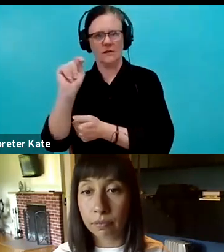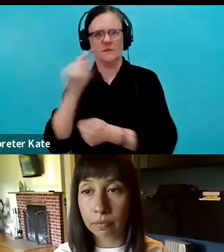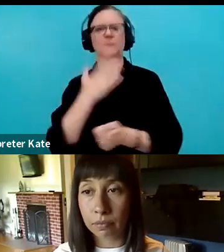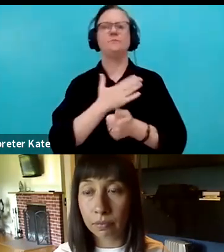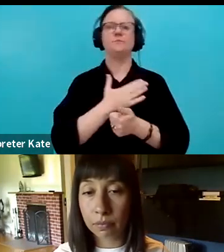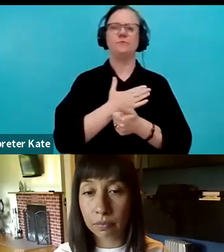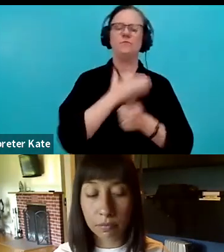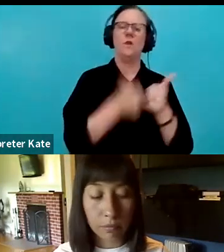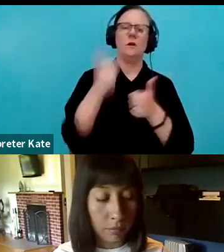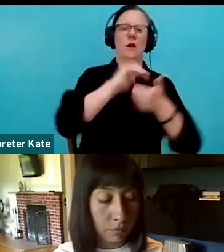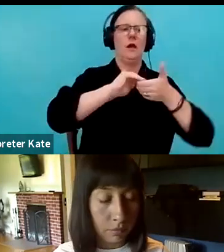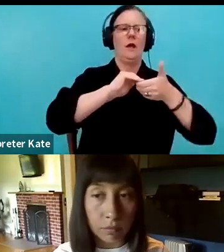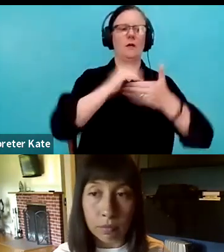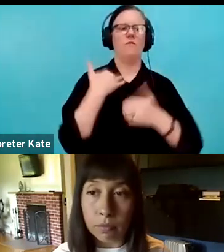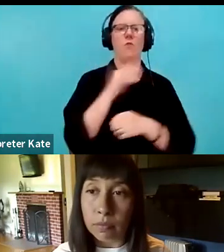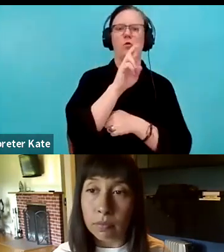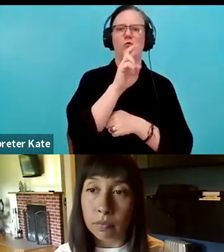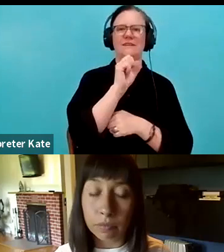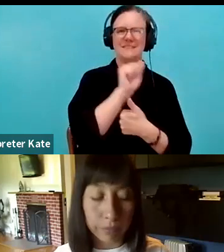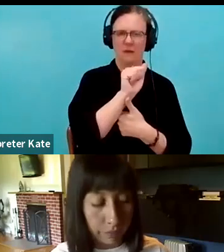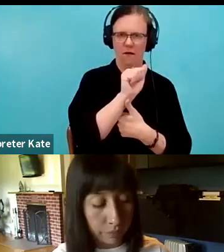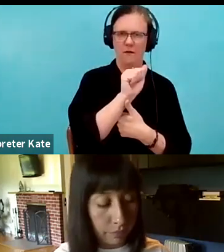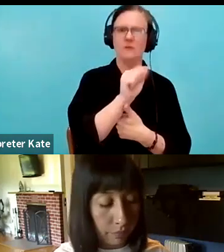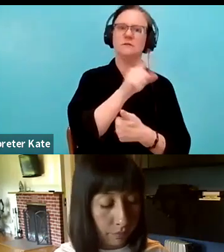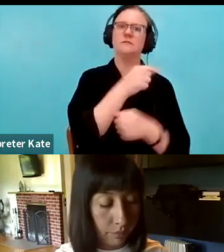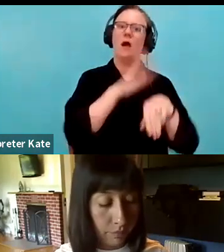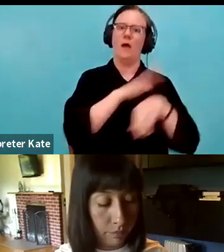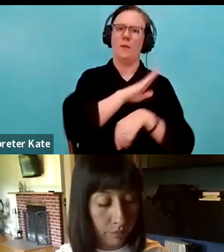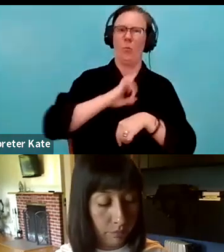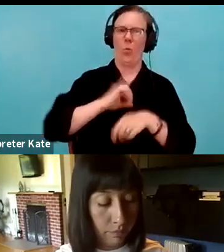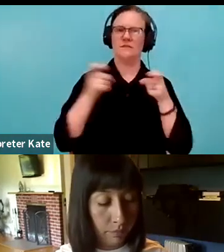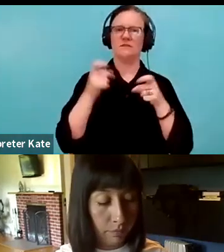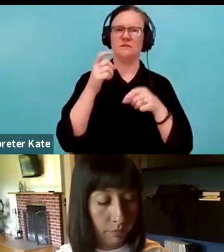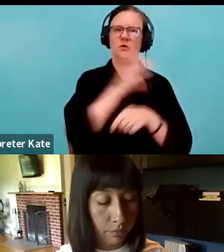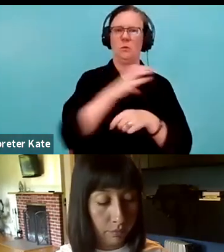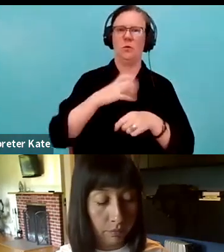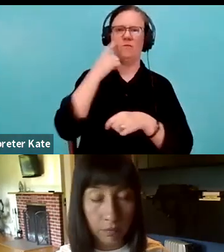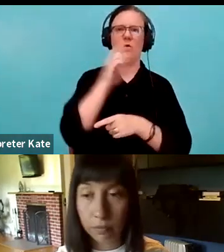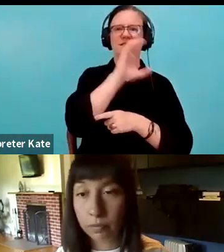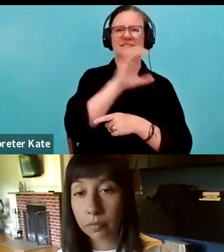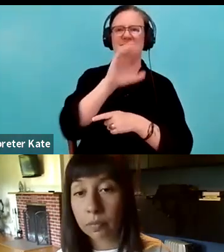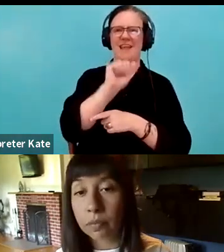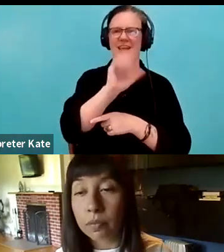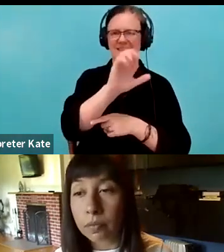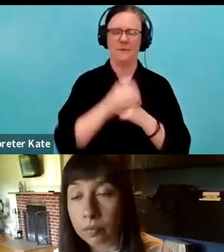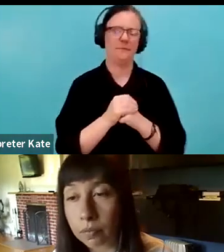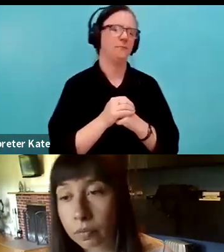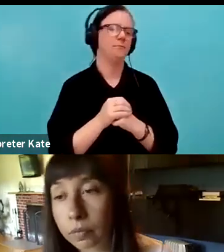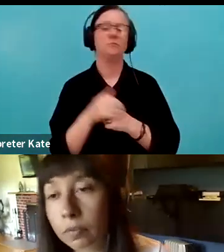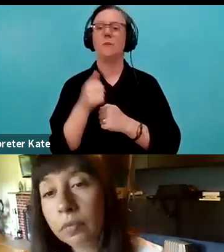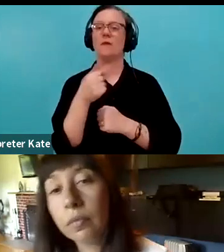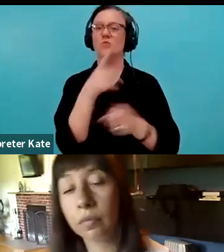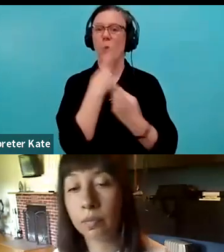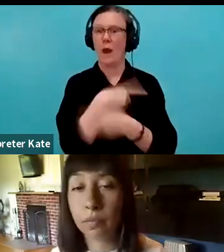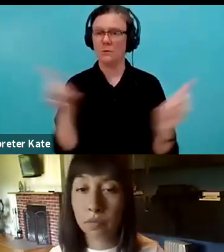Civic Engagement and Marketing. Risa also serves on the board and steering committee of CCAC. A few housekeeping notes and